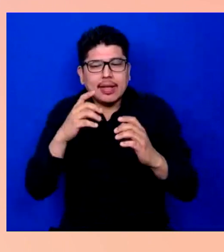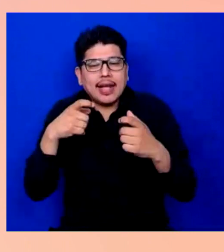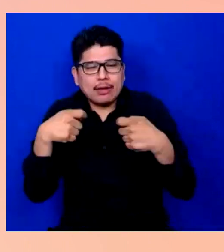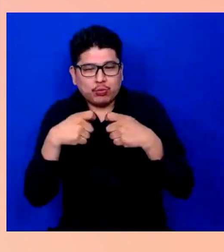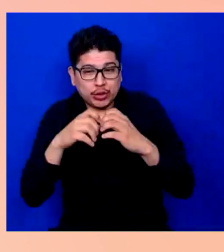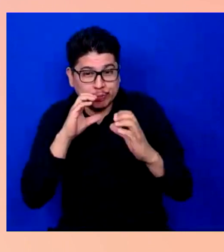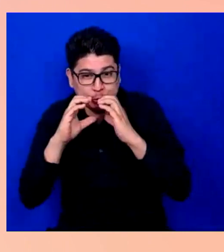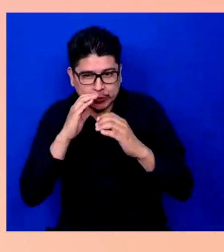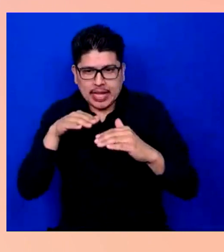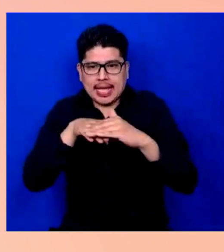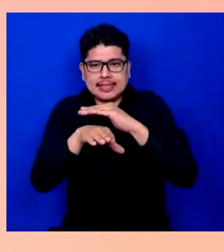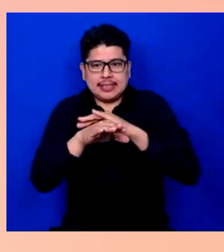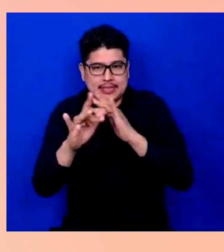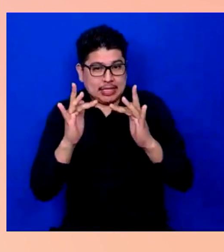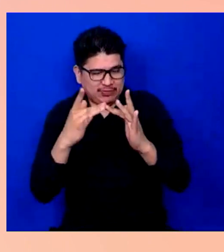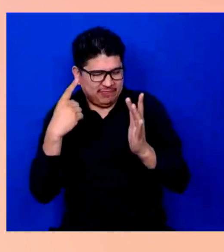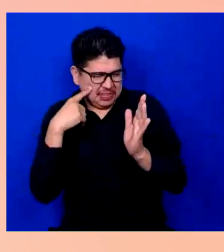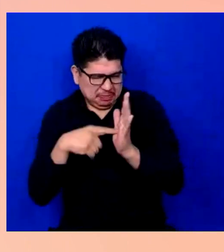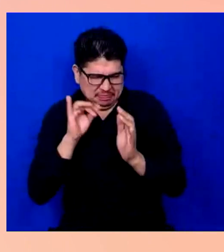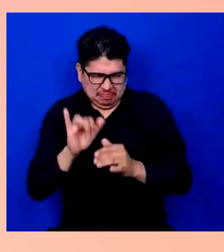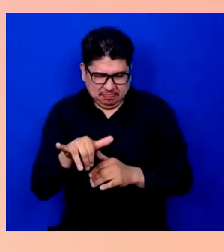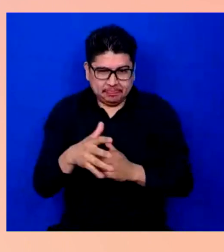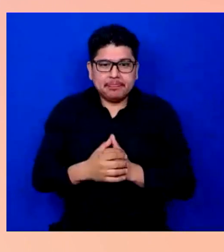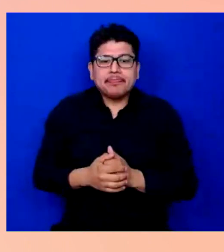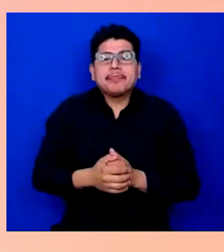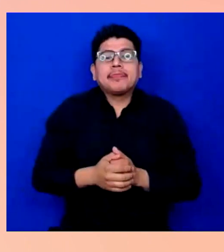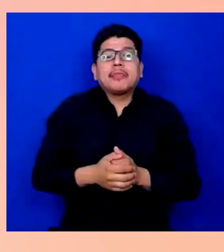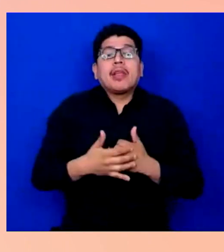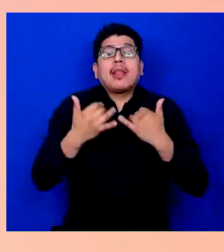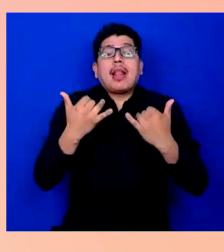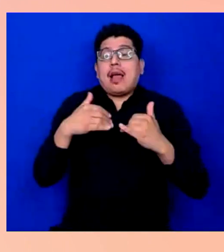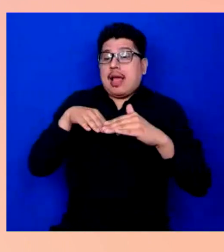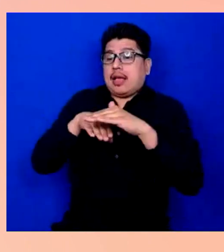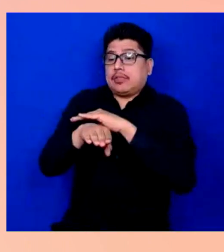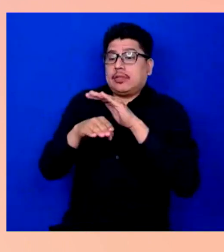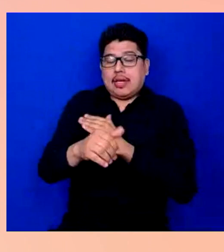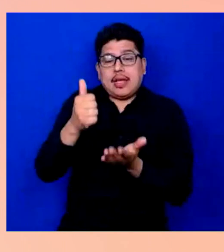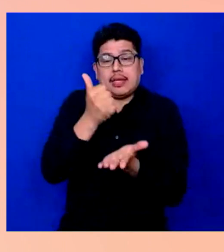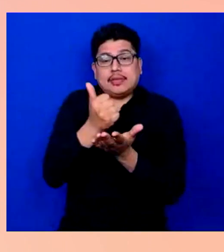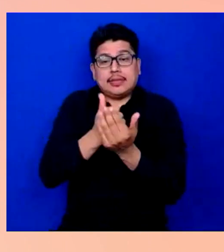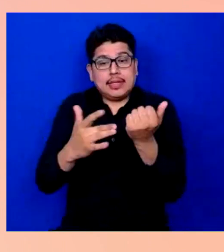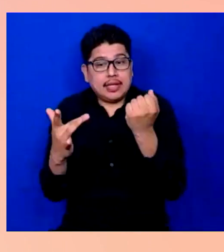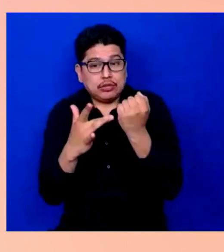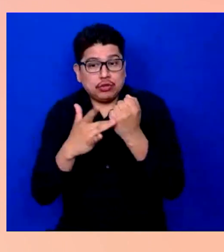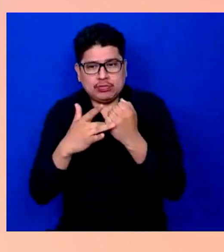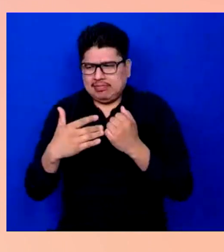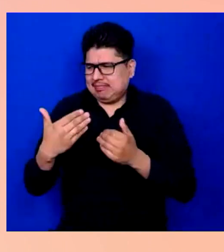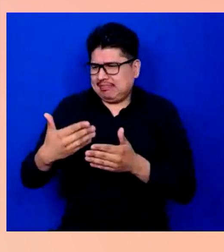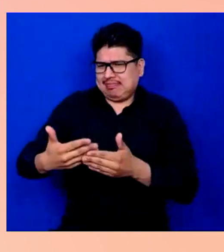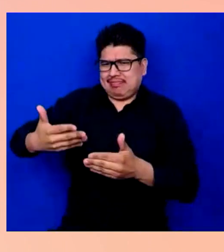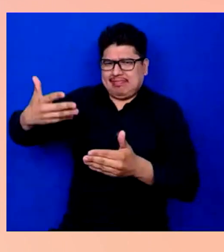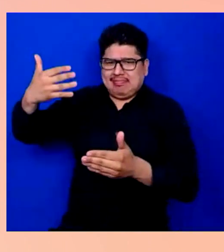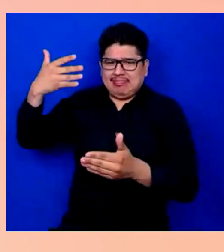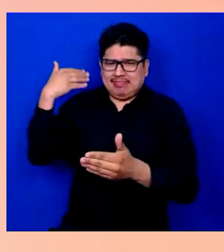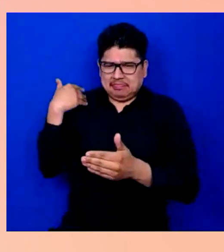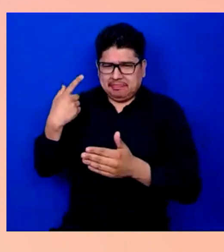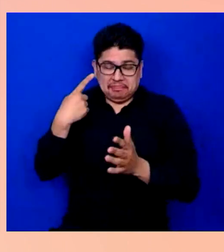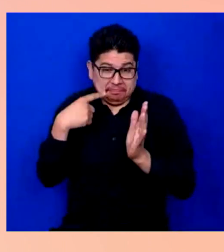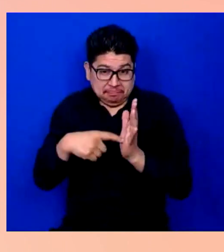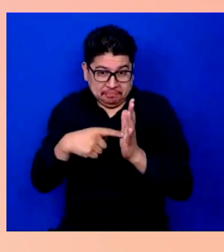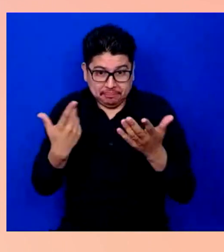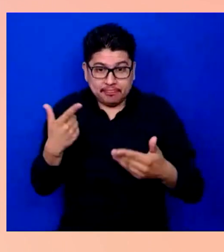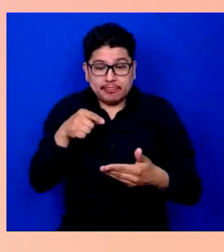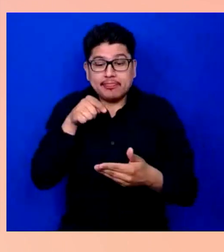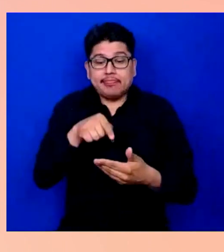but also access to assistive technologies. In the past, these were, for example, the text telephonies.